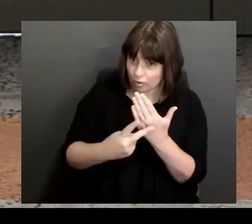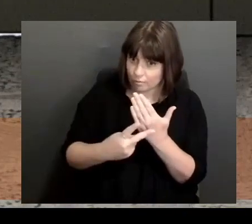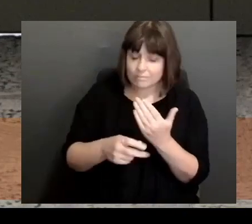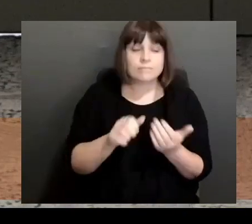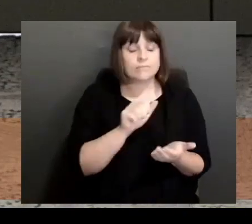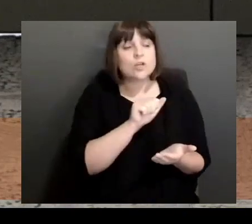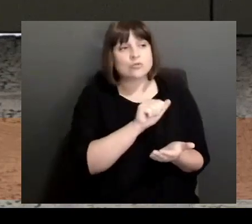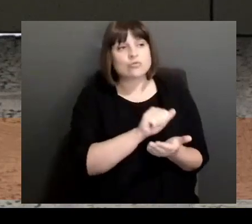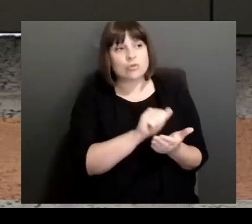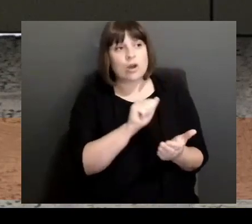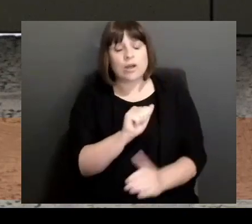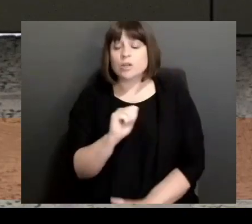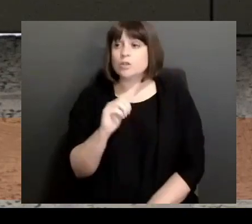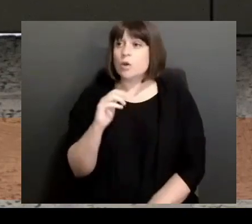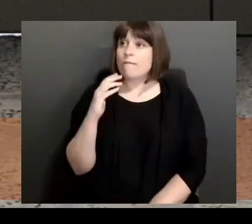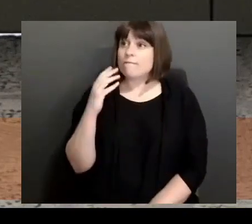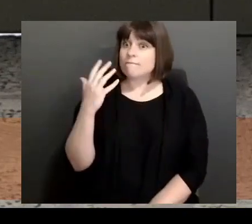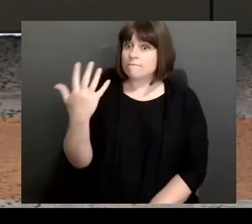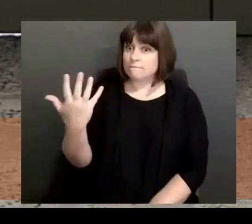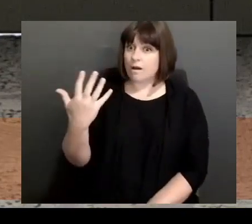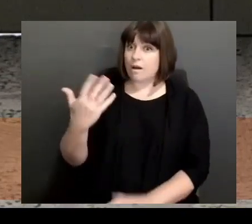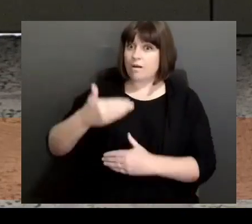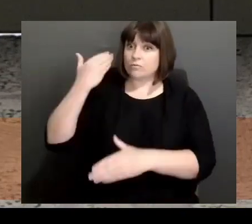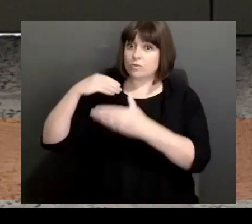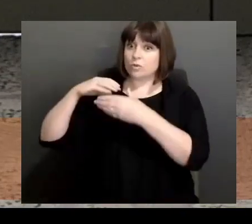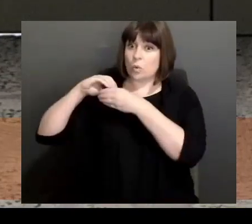five traditional owner corporations have received